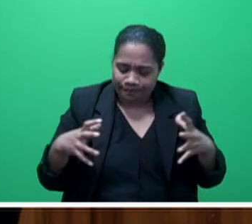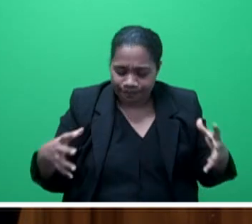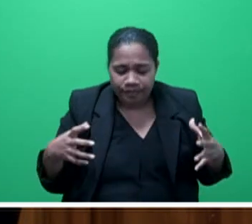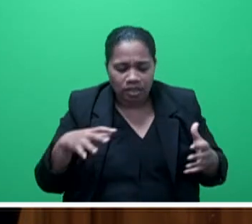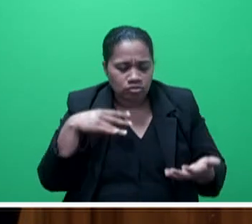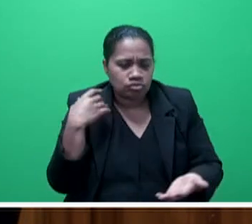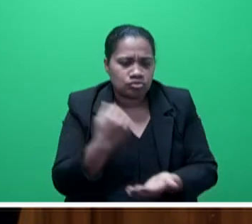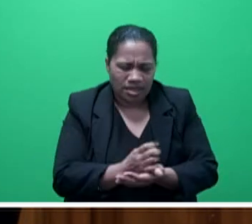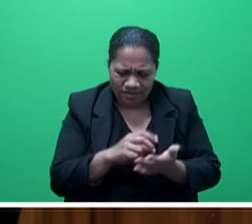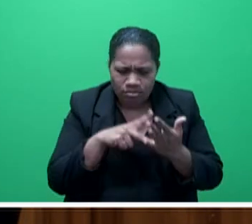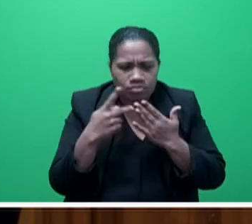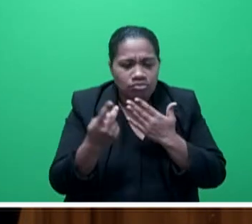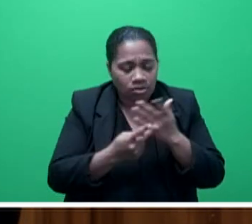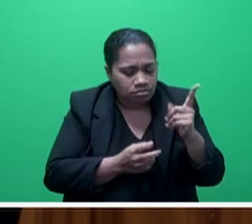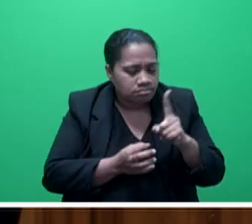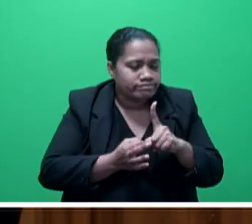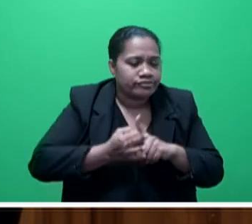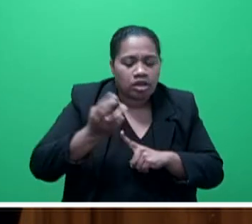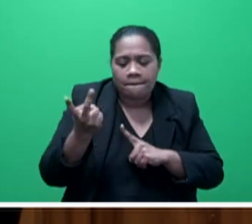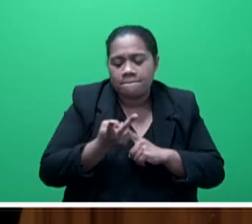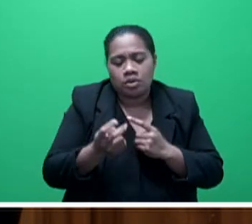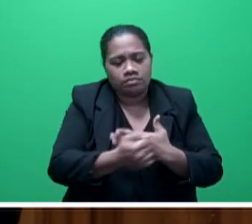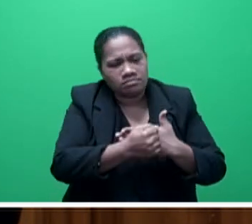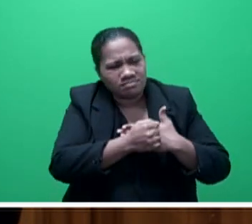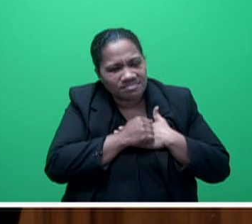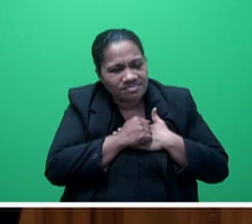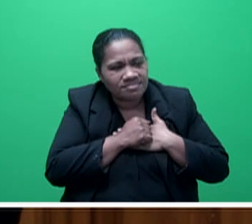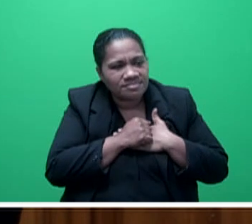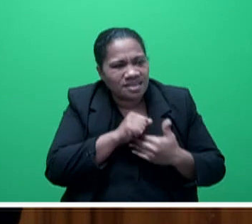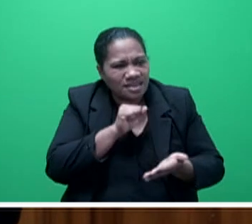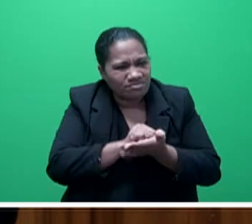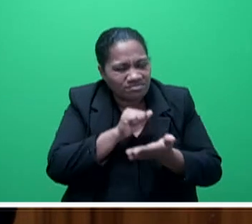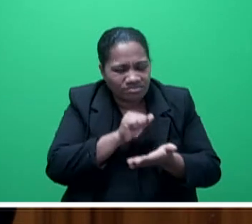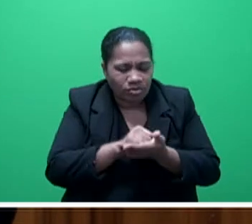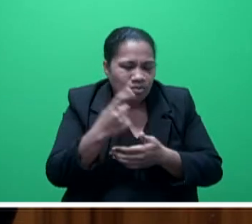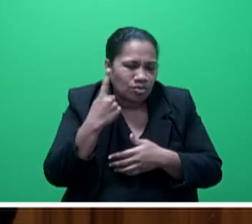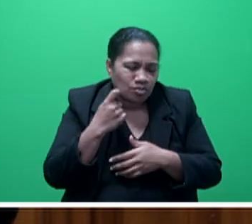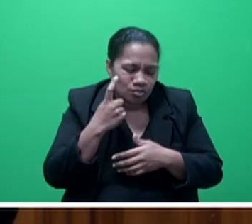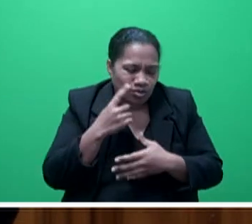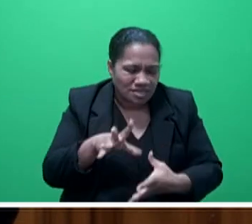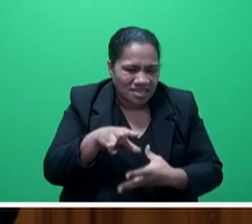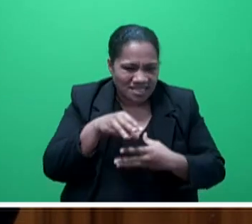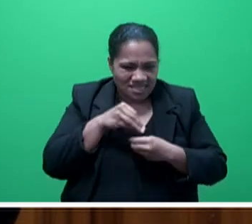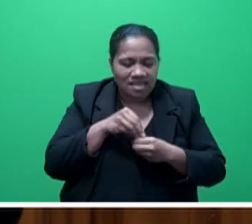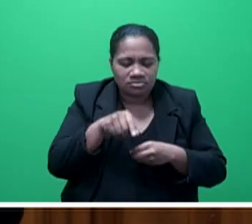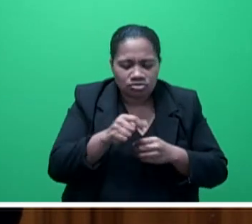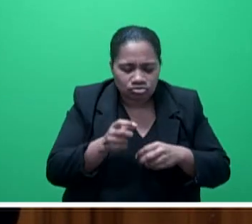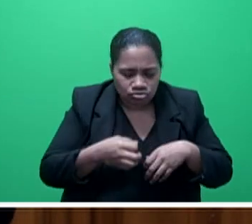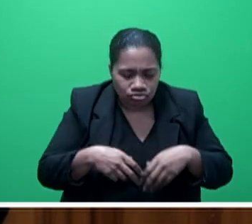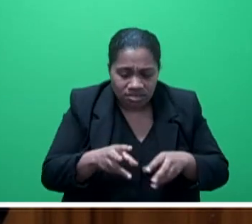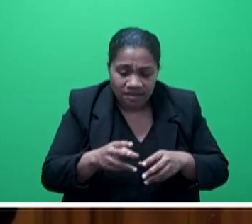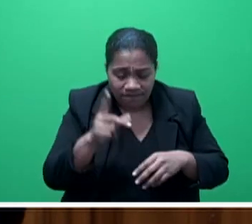undertaking capital programs to improve both the safety and efficiency of water intake structures. Fijians in rural areas are not being left